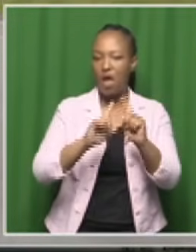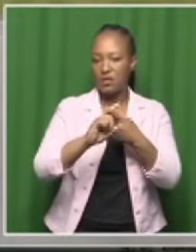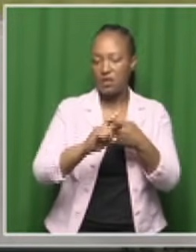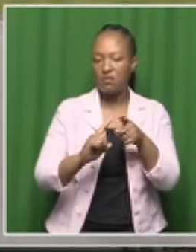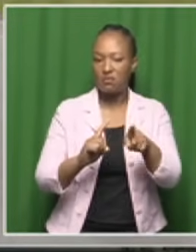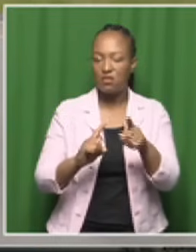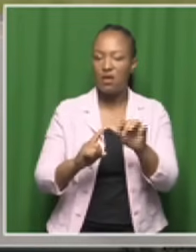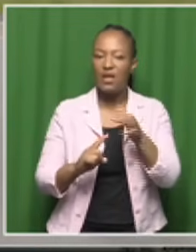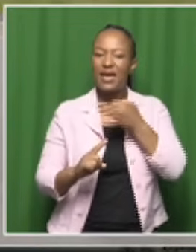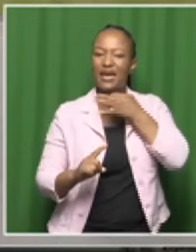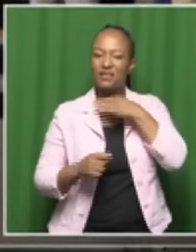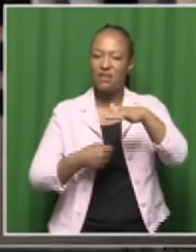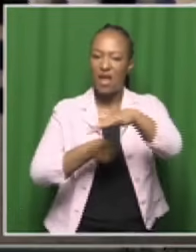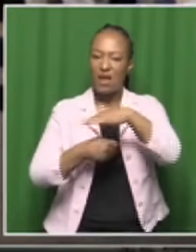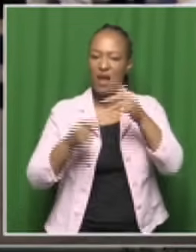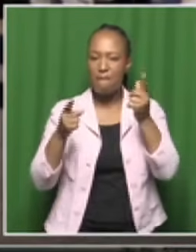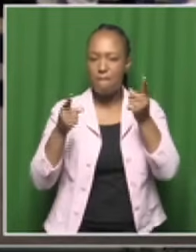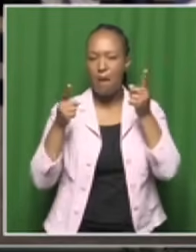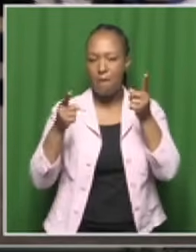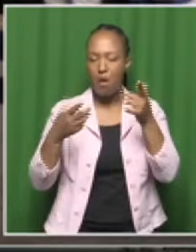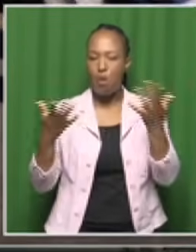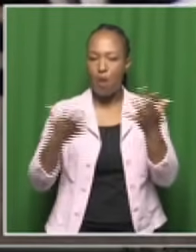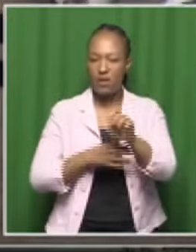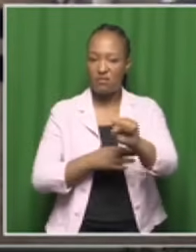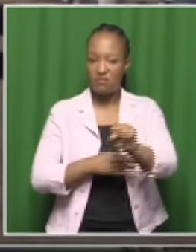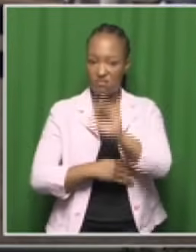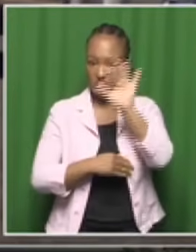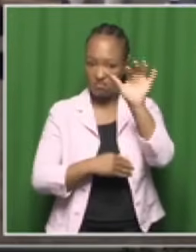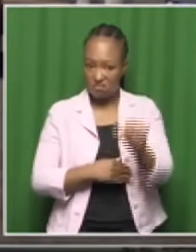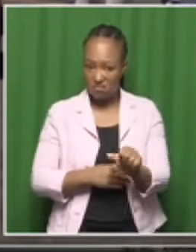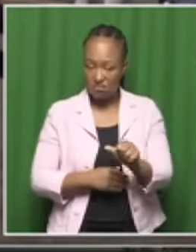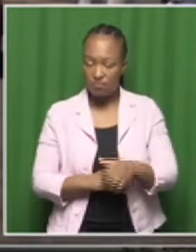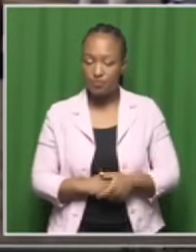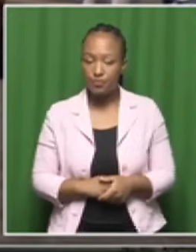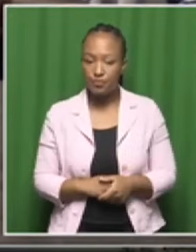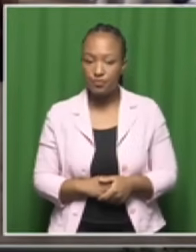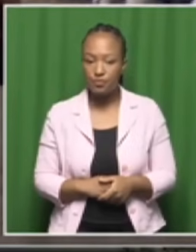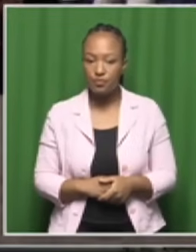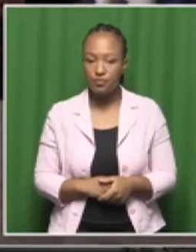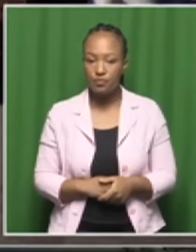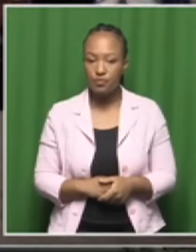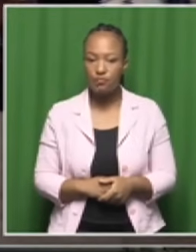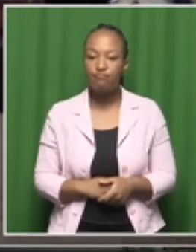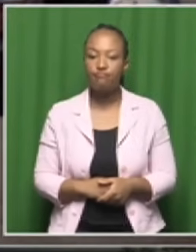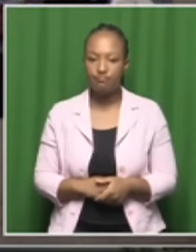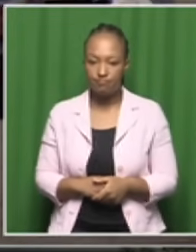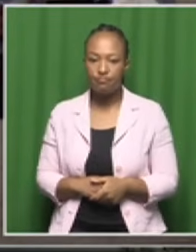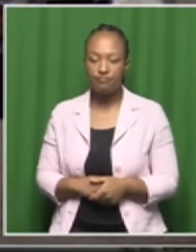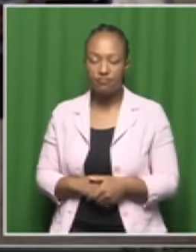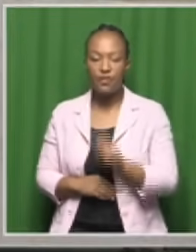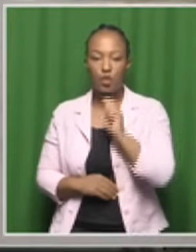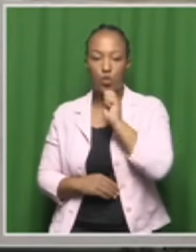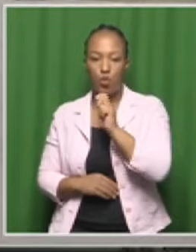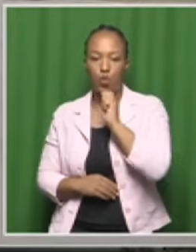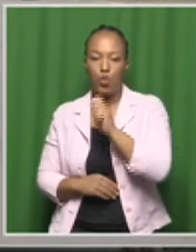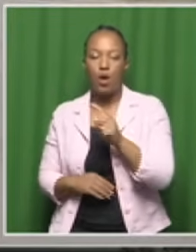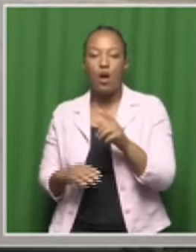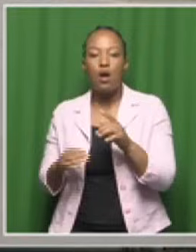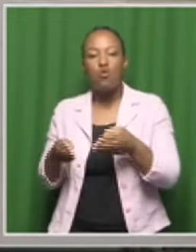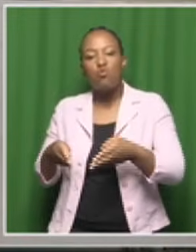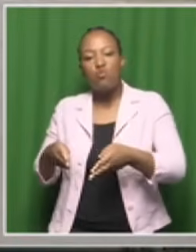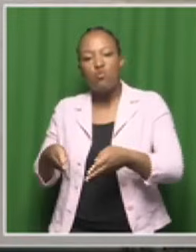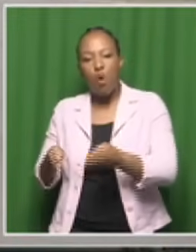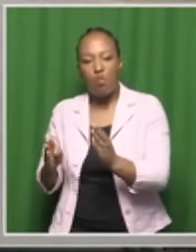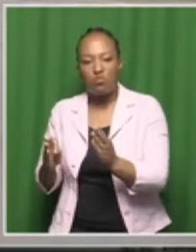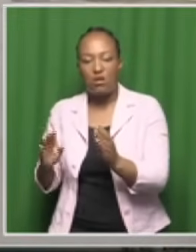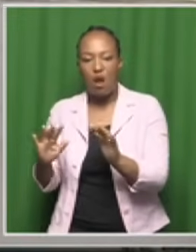high-risk areas in South Africa that need more attention? No, definitely. Road infrastructure does play a huge role. There's a lot